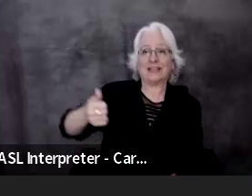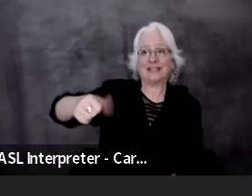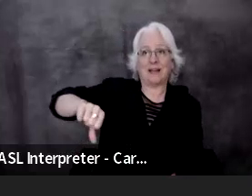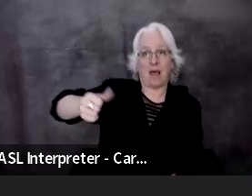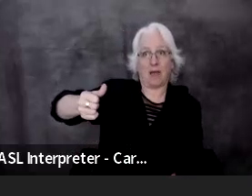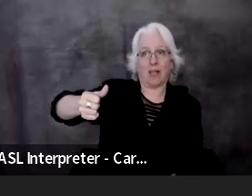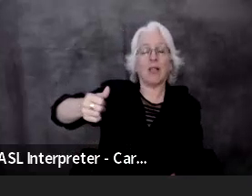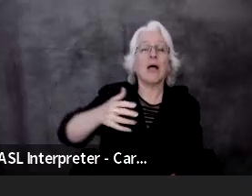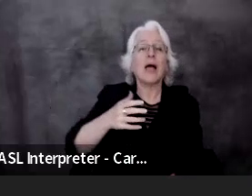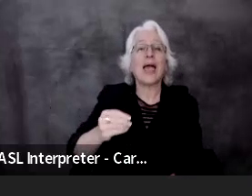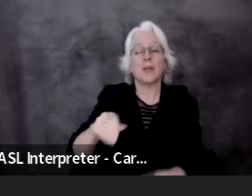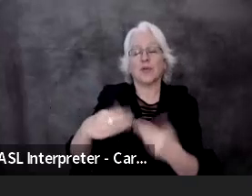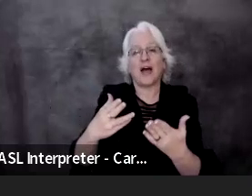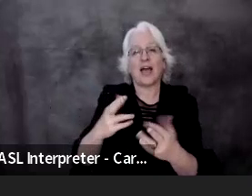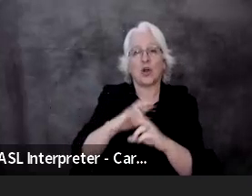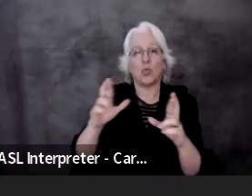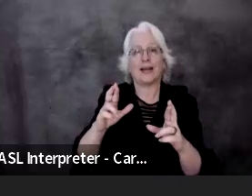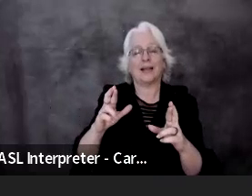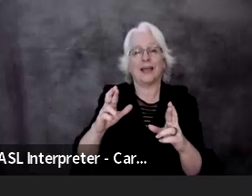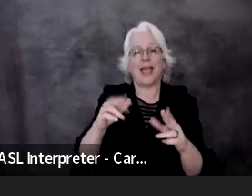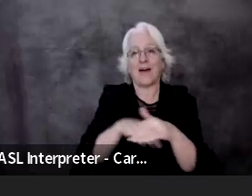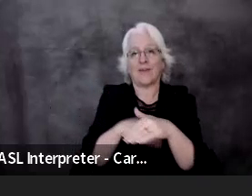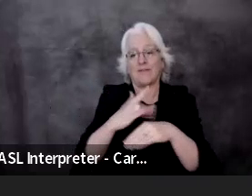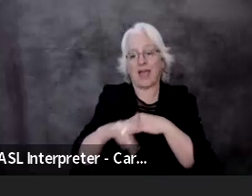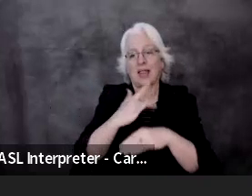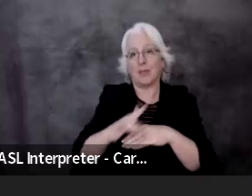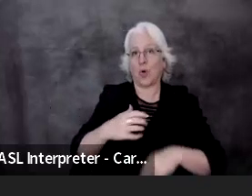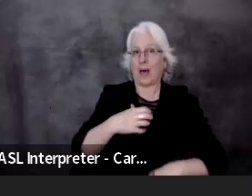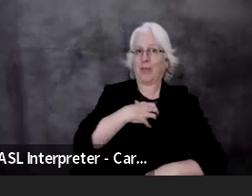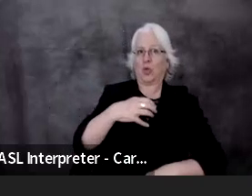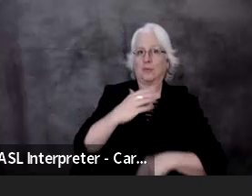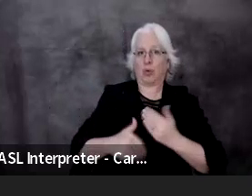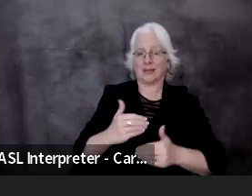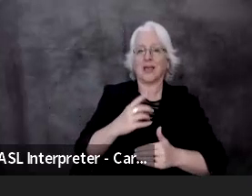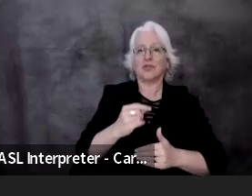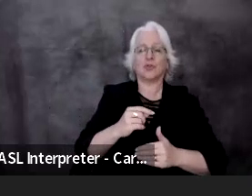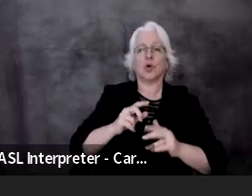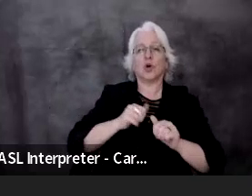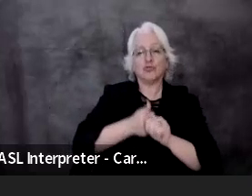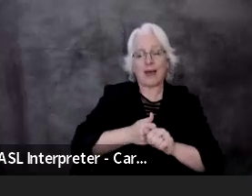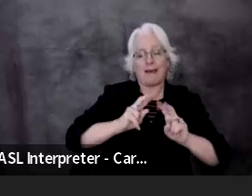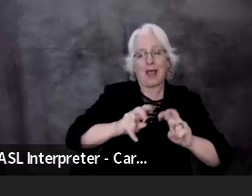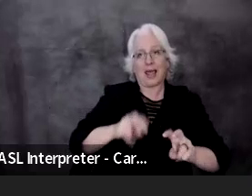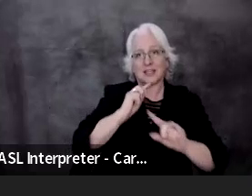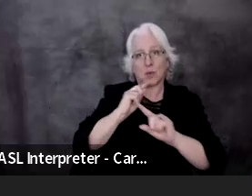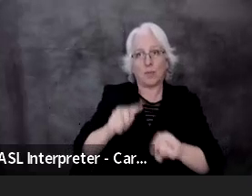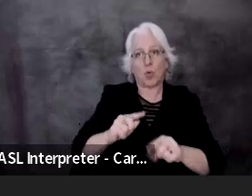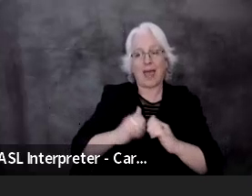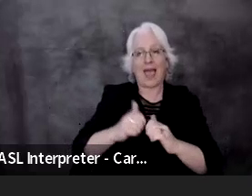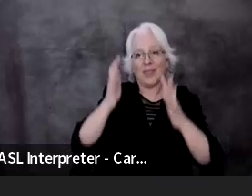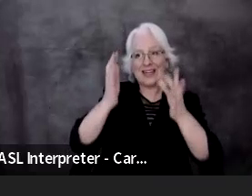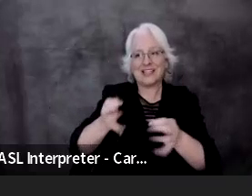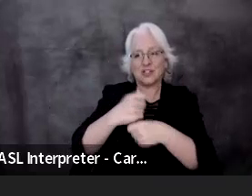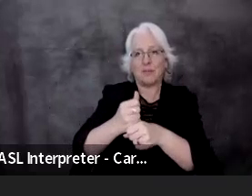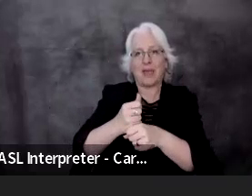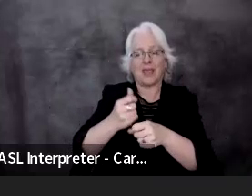accessible, readily available appeal process, and proactively track, analyze, and report on how decision-making is kept